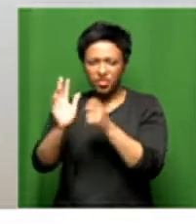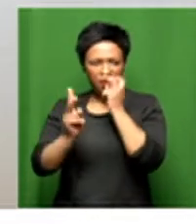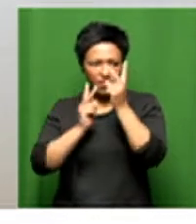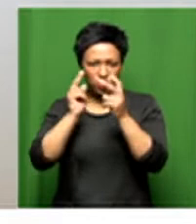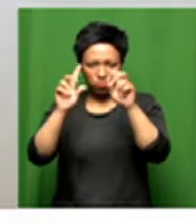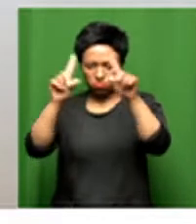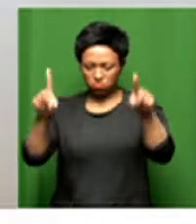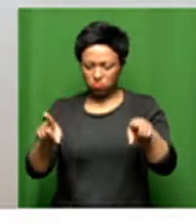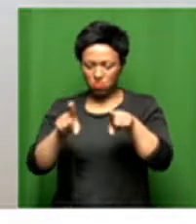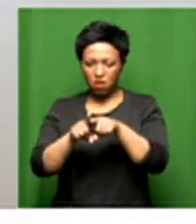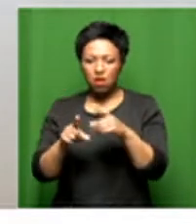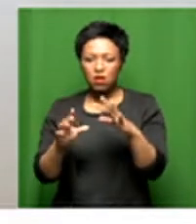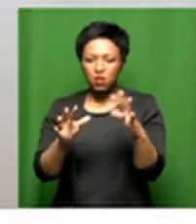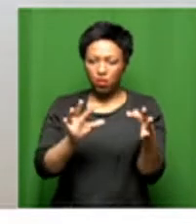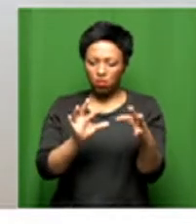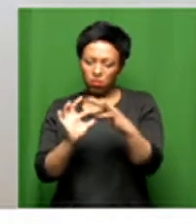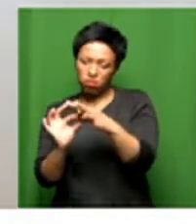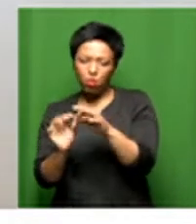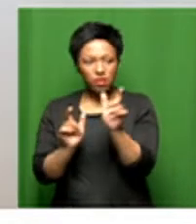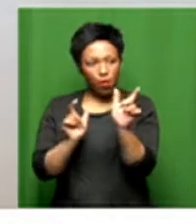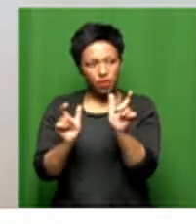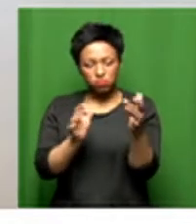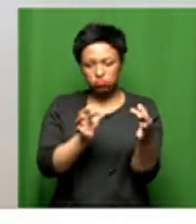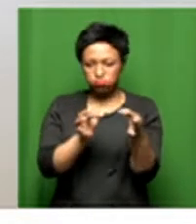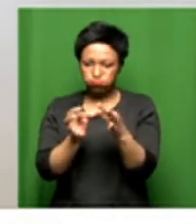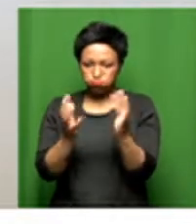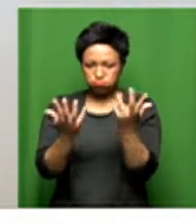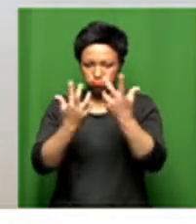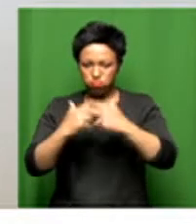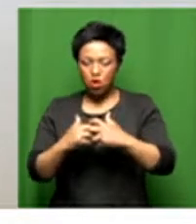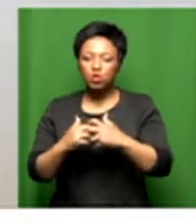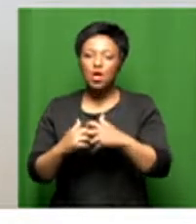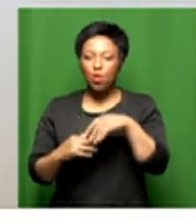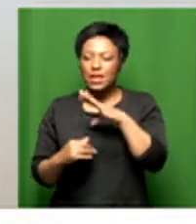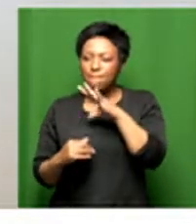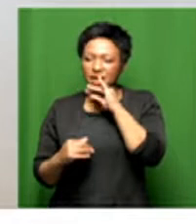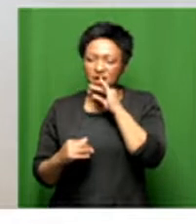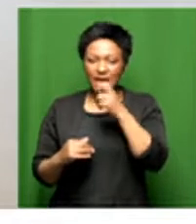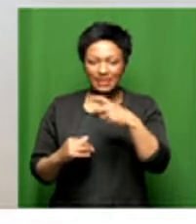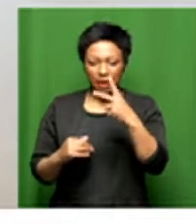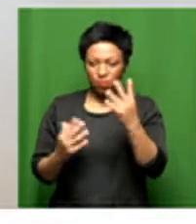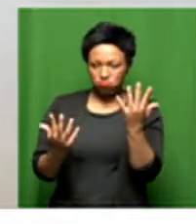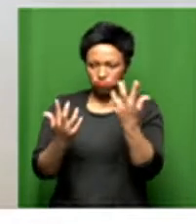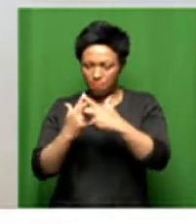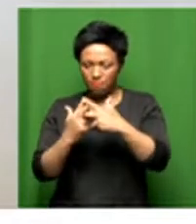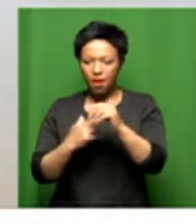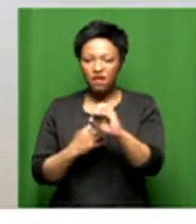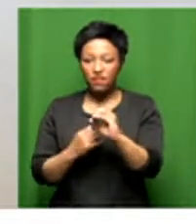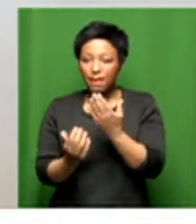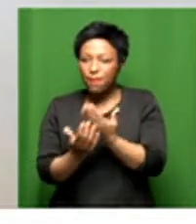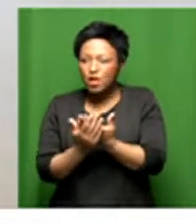work. Particularly in response to this current moment in the world. So